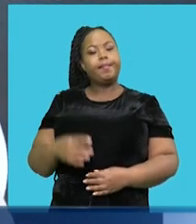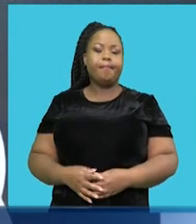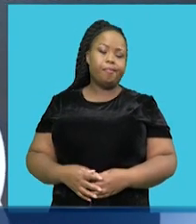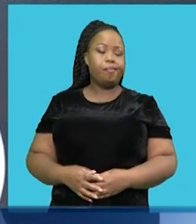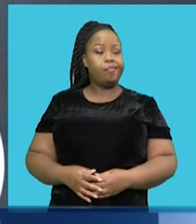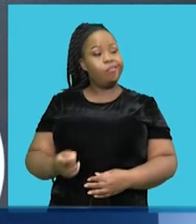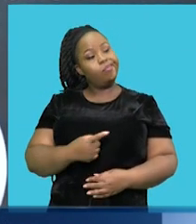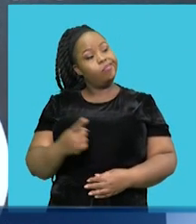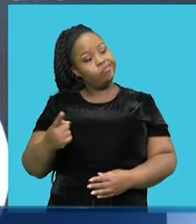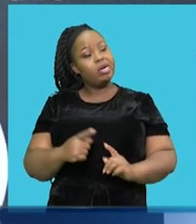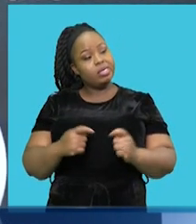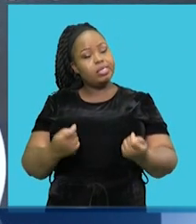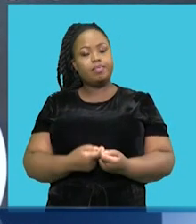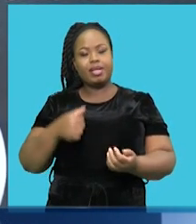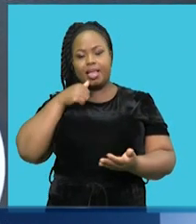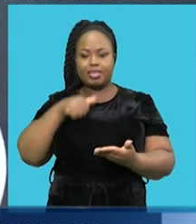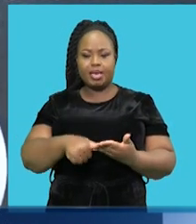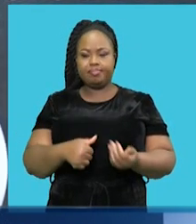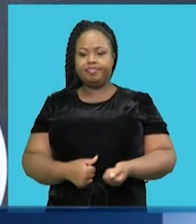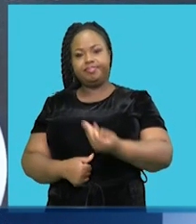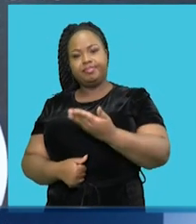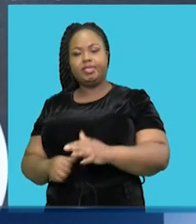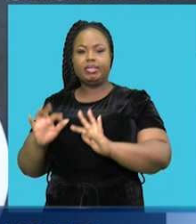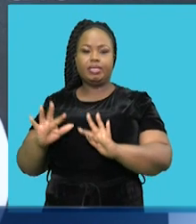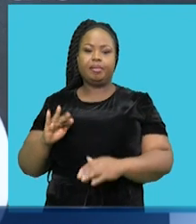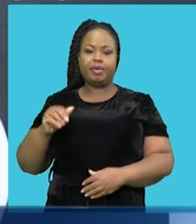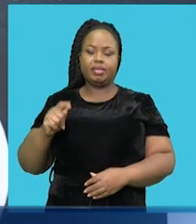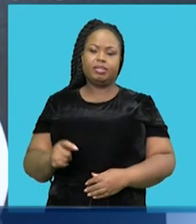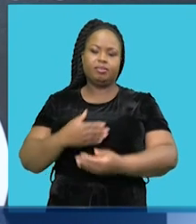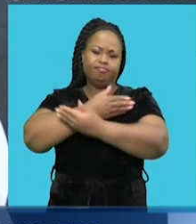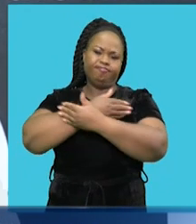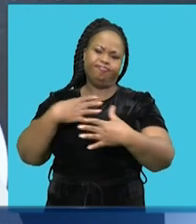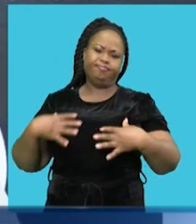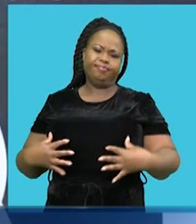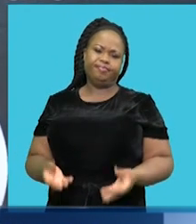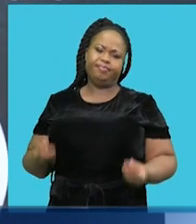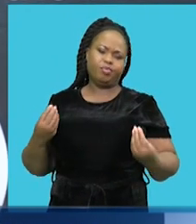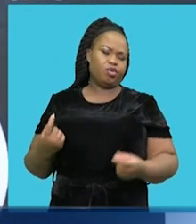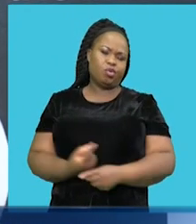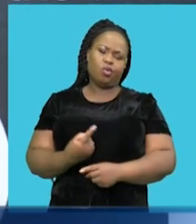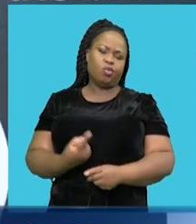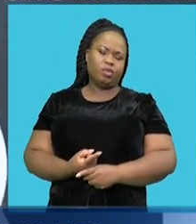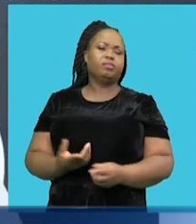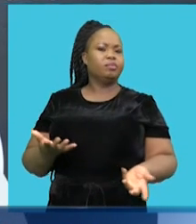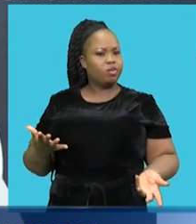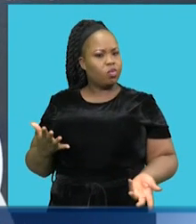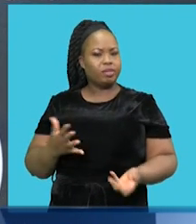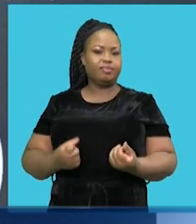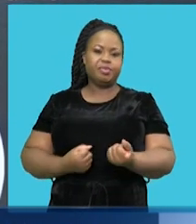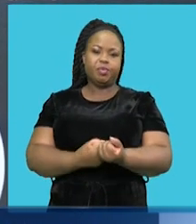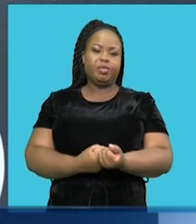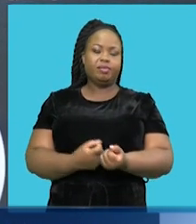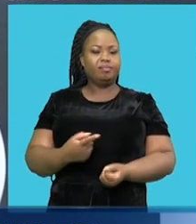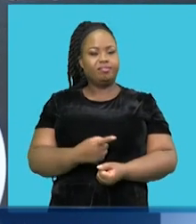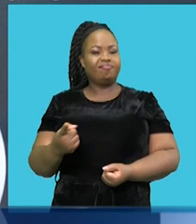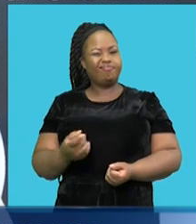the guys, they wrote a letter to 10bet to ask for a jersey, and 10bet is always looking to support all